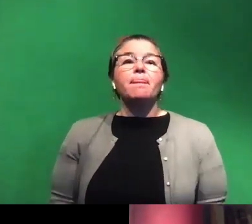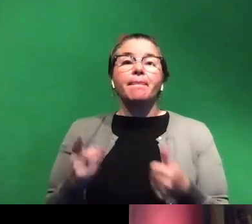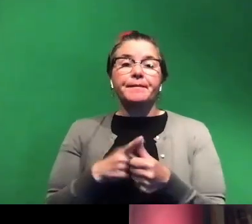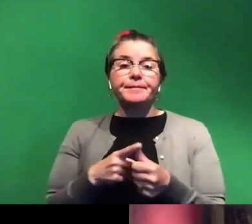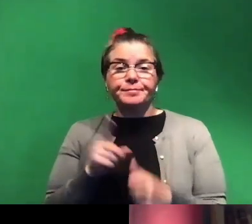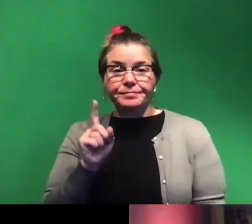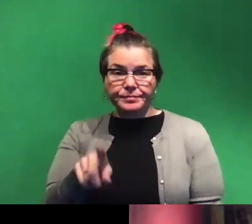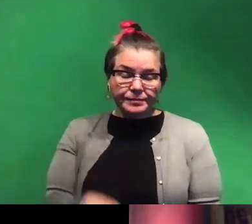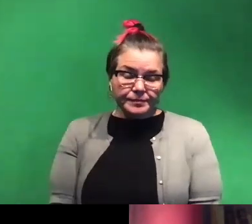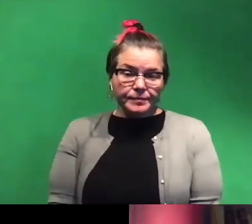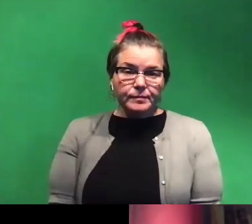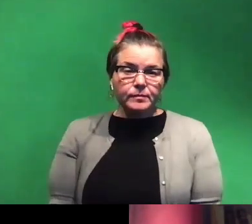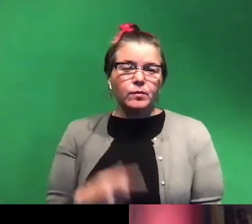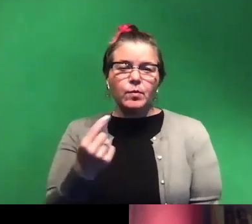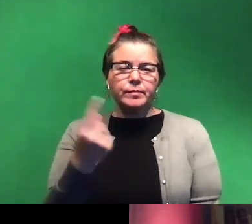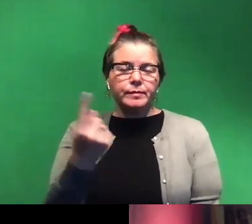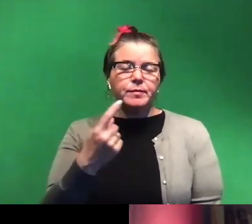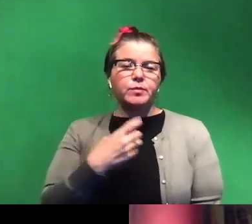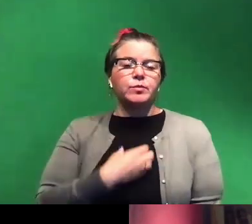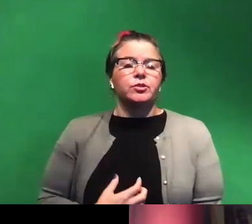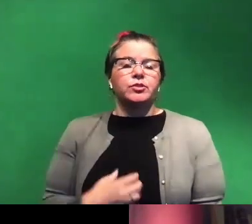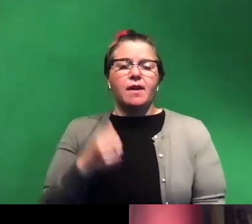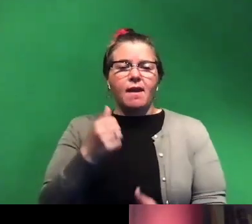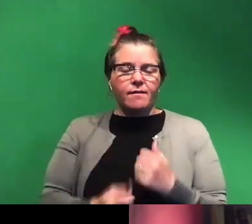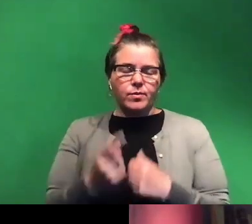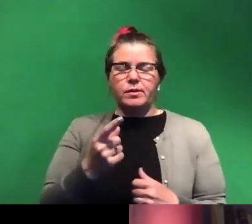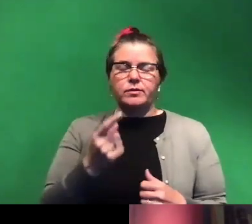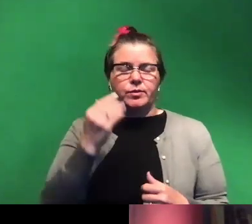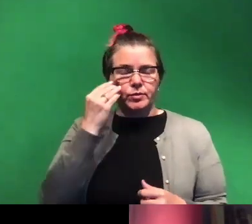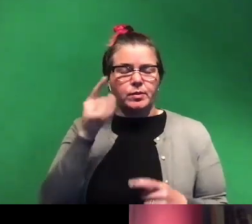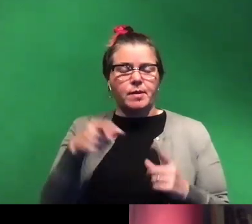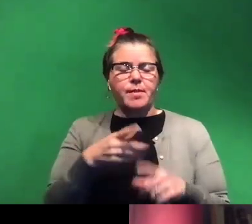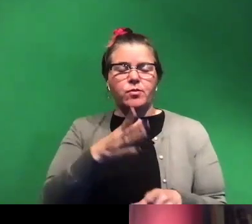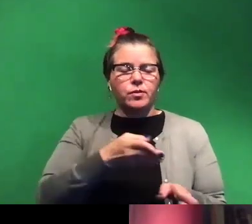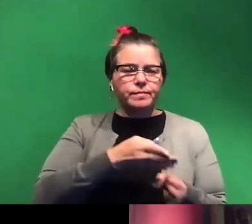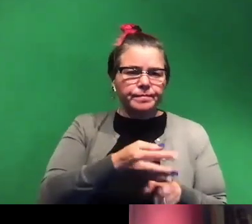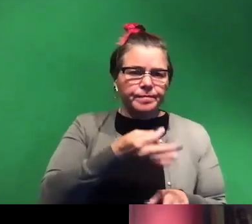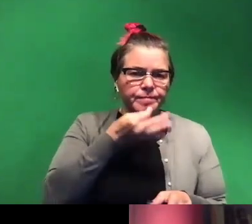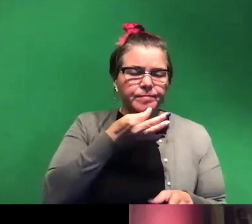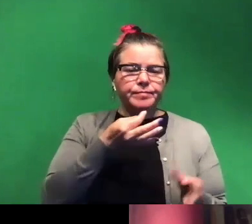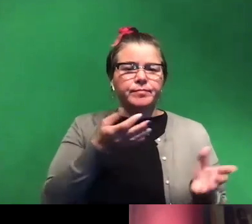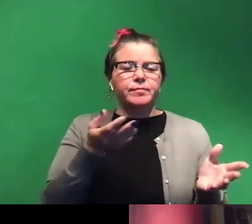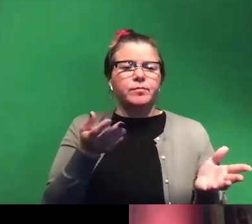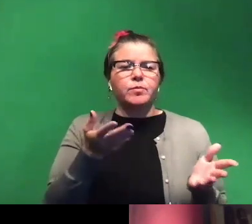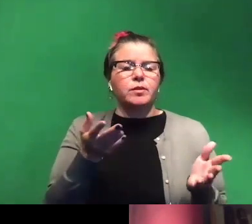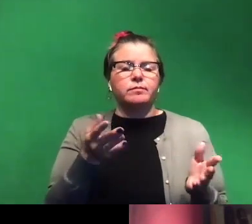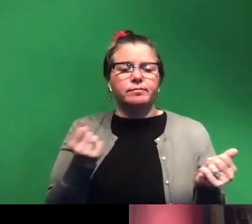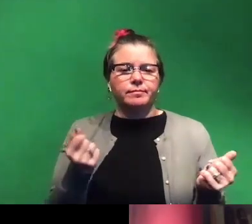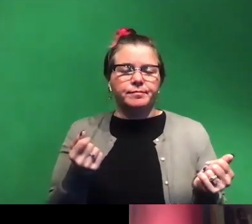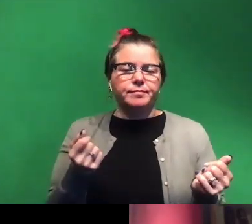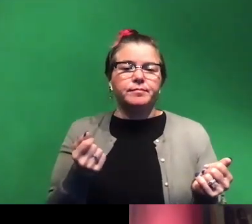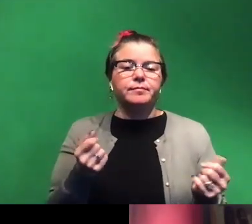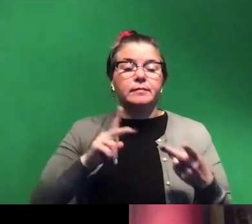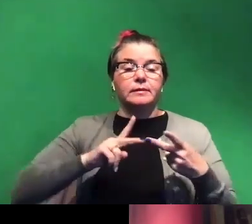question is, what is something that you wish everybody knew about your field of expertise, like your area of expertise? And